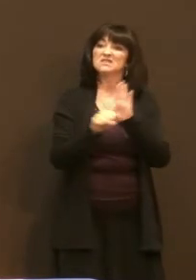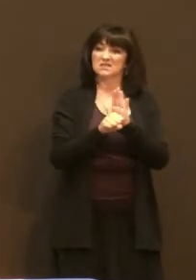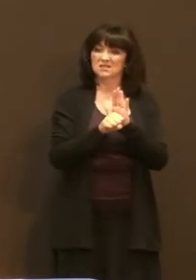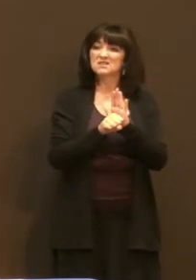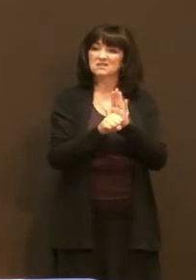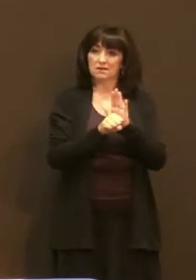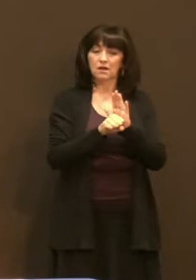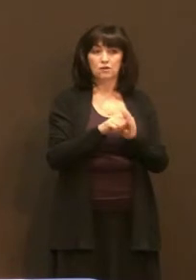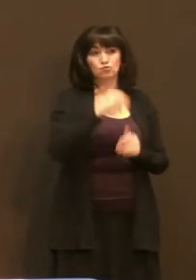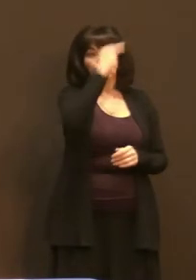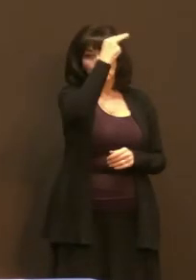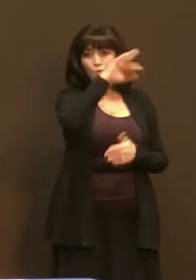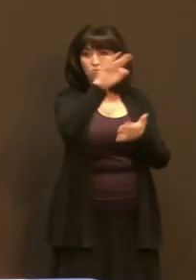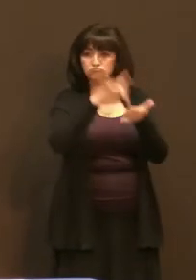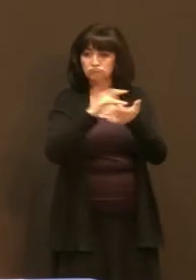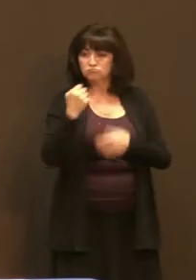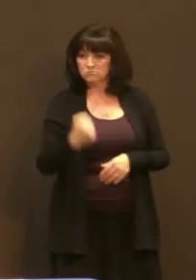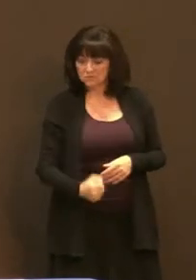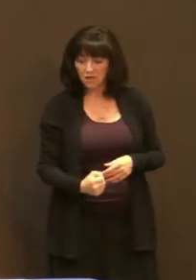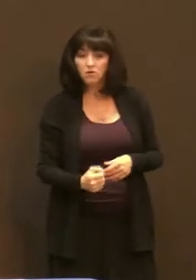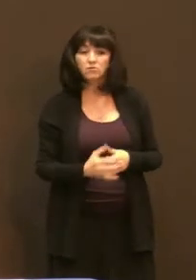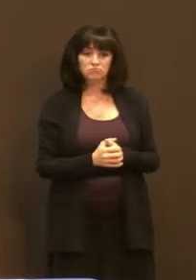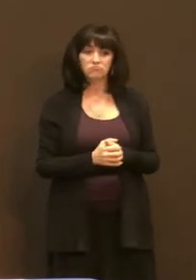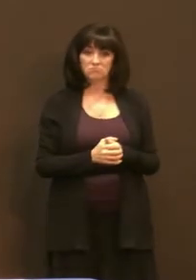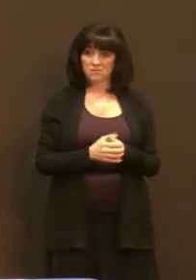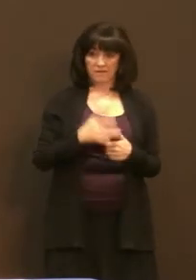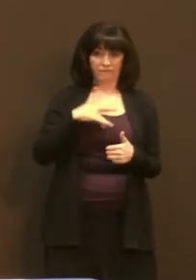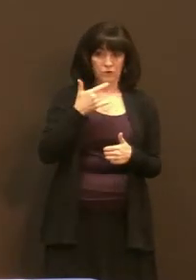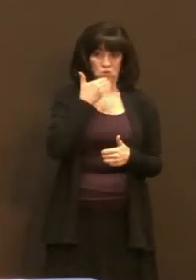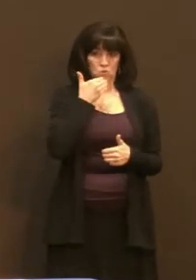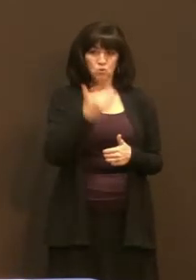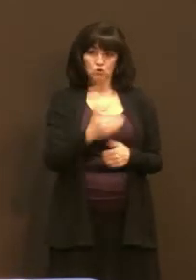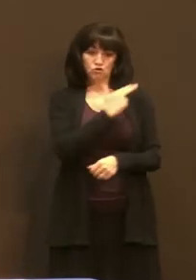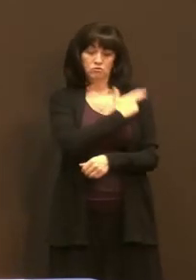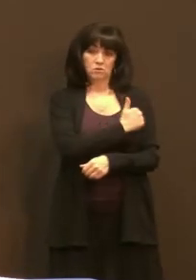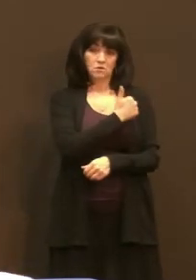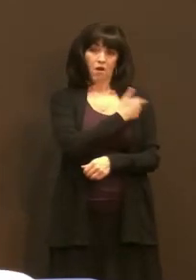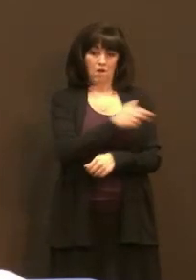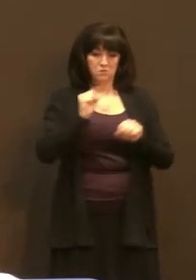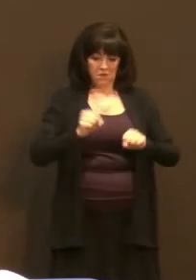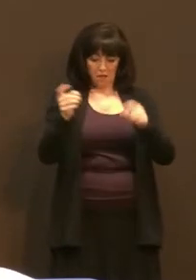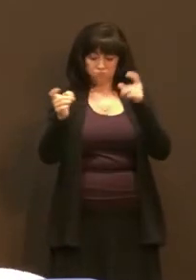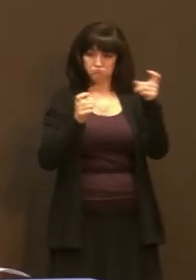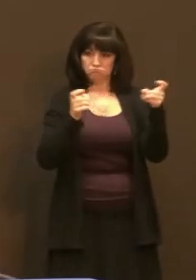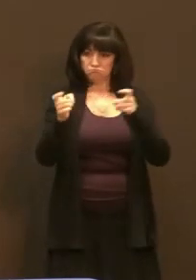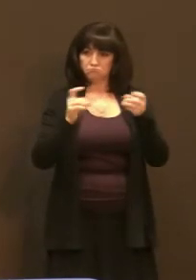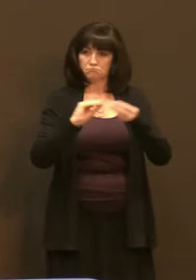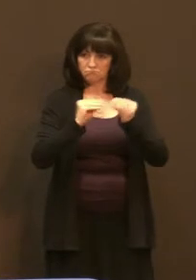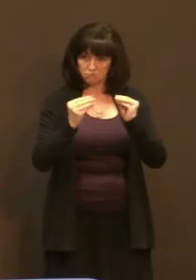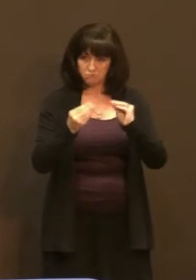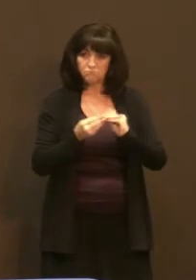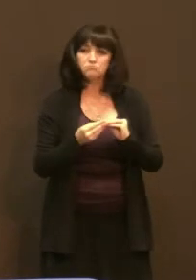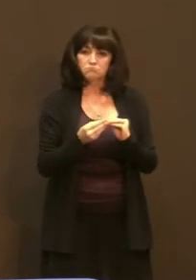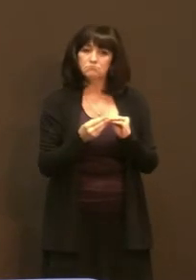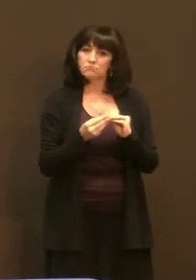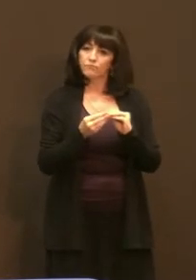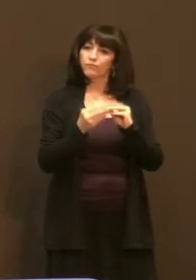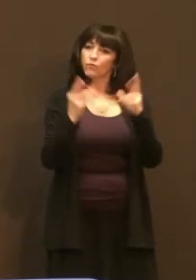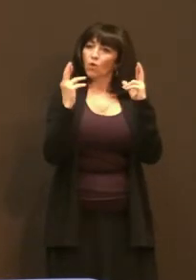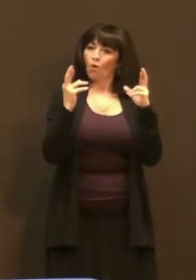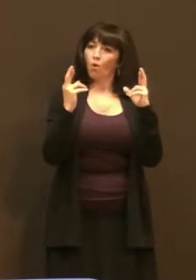in decent shape right now at the hospitals. As the governor talked about, the 20% number, we've been below that, so we hope it stays that